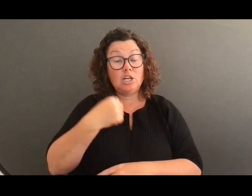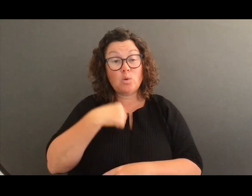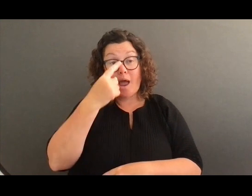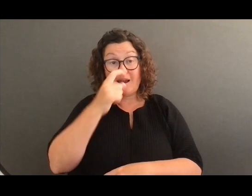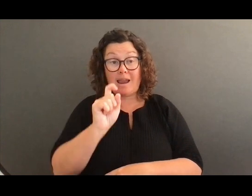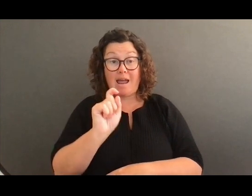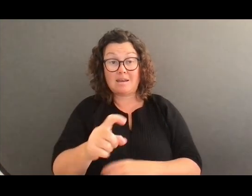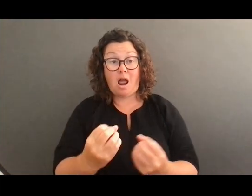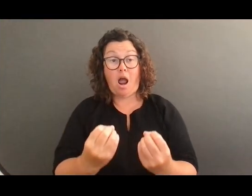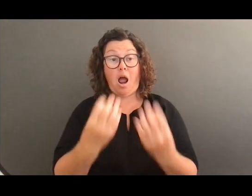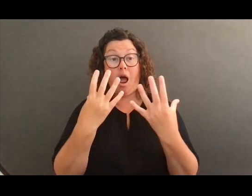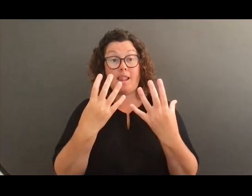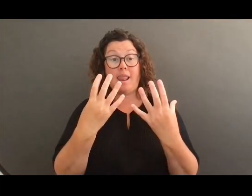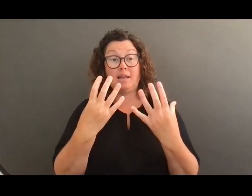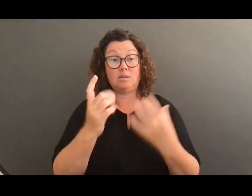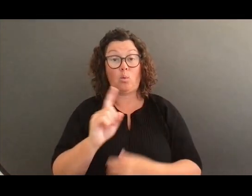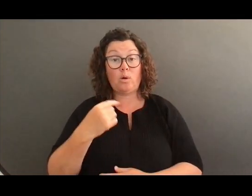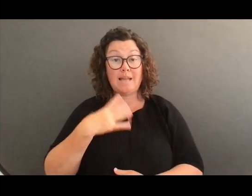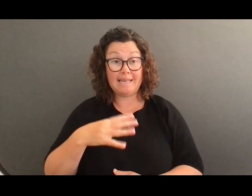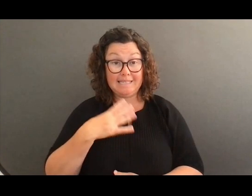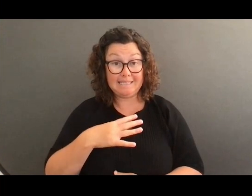the corresponding content descriptions.